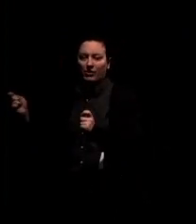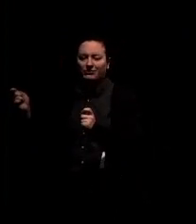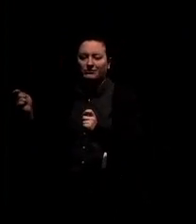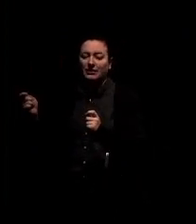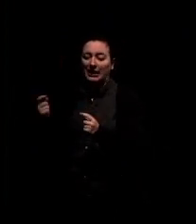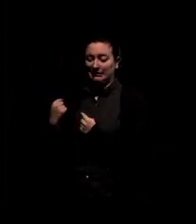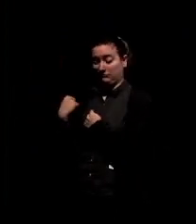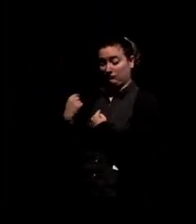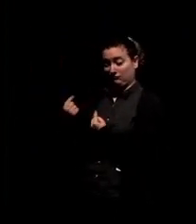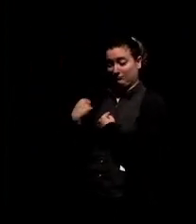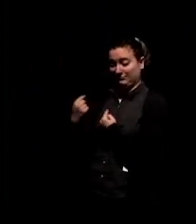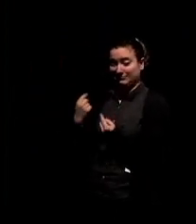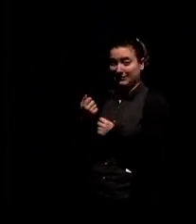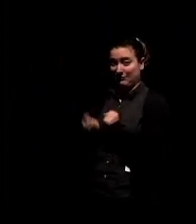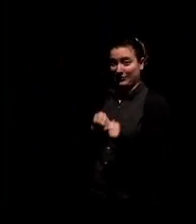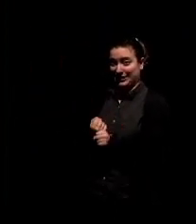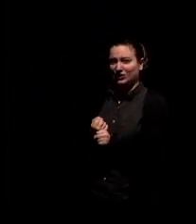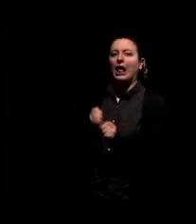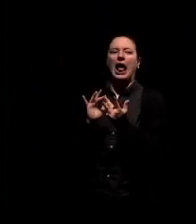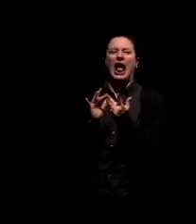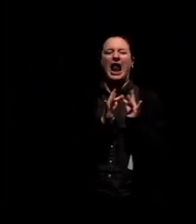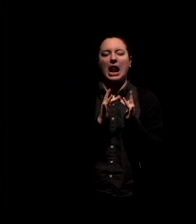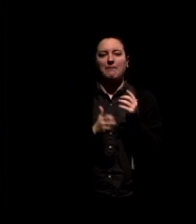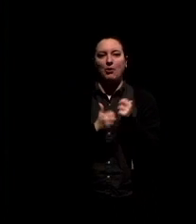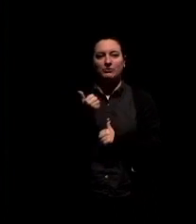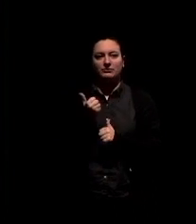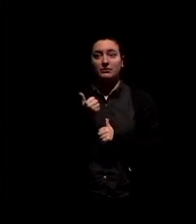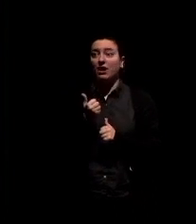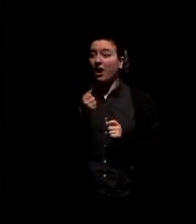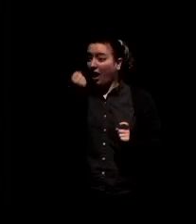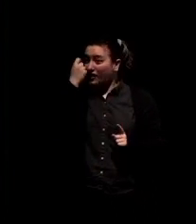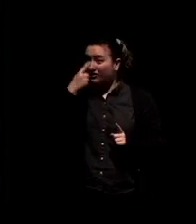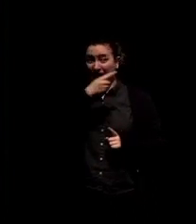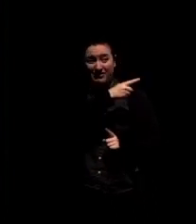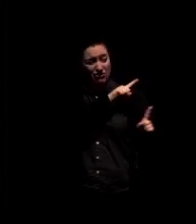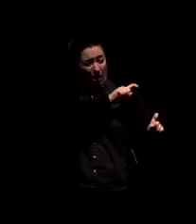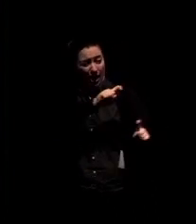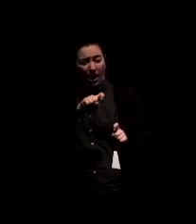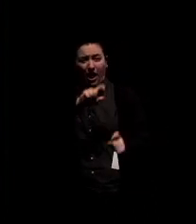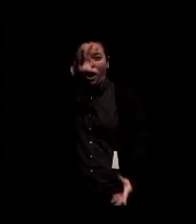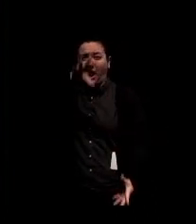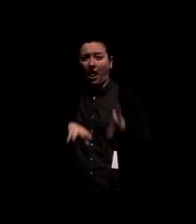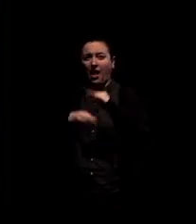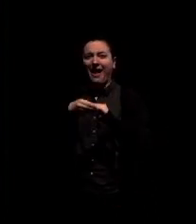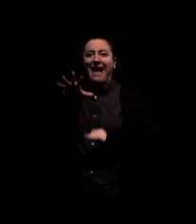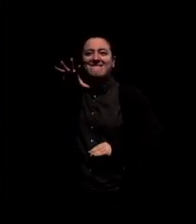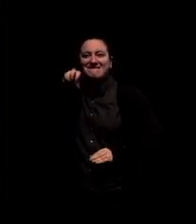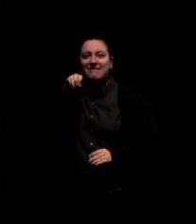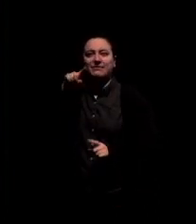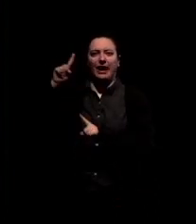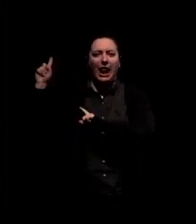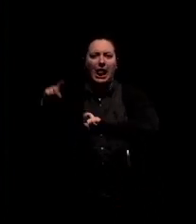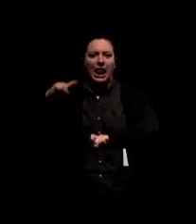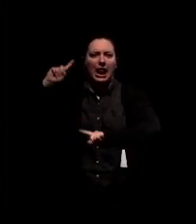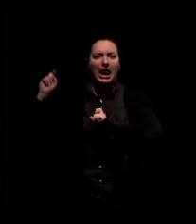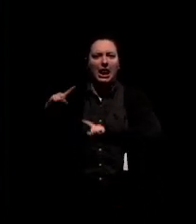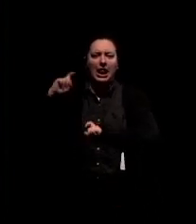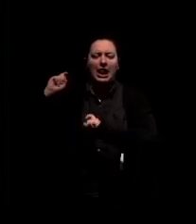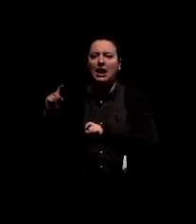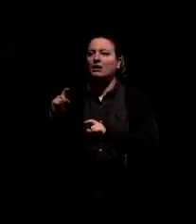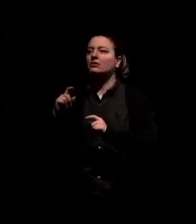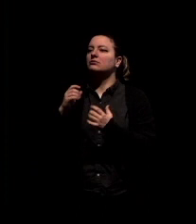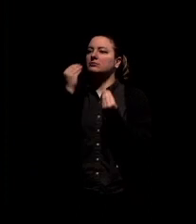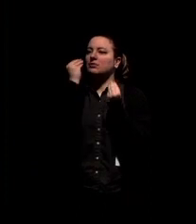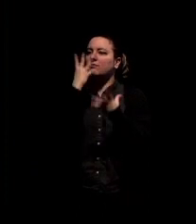well. And so it's through this very comprehensive, like 50-question survey, that we get information about health issues